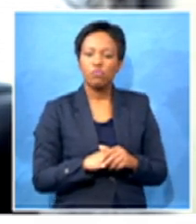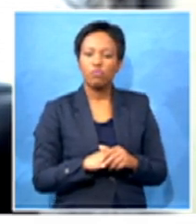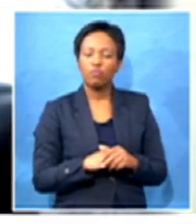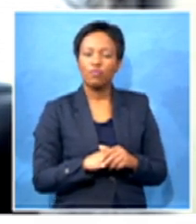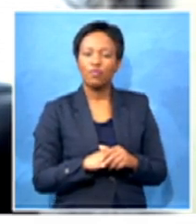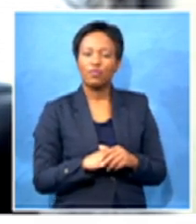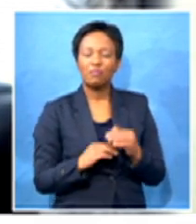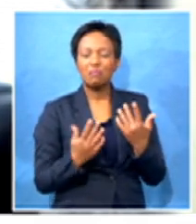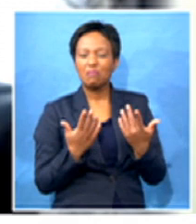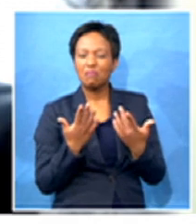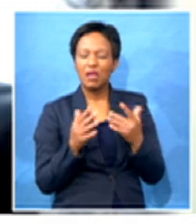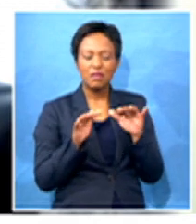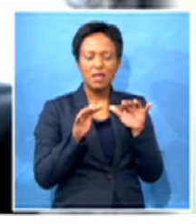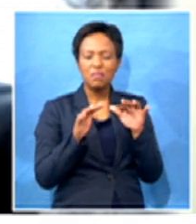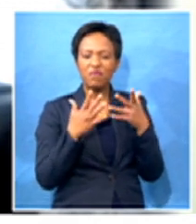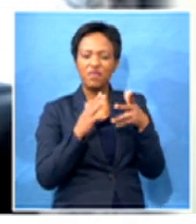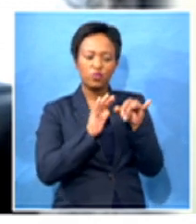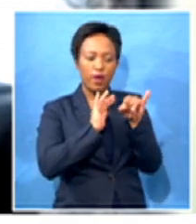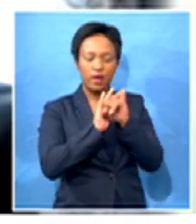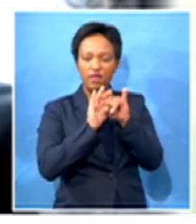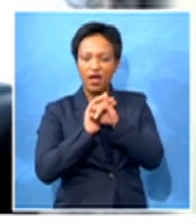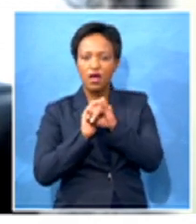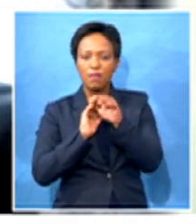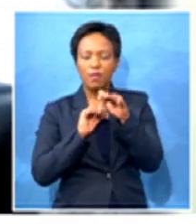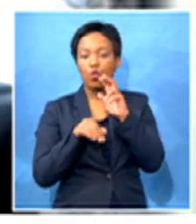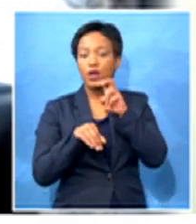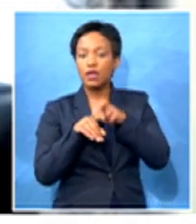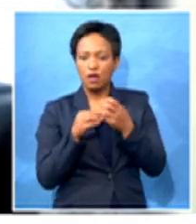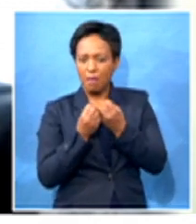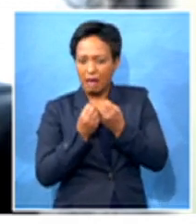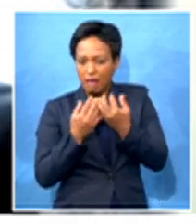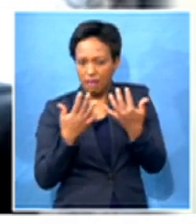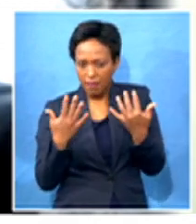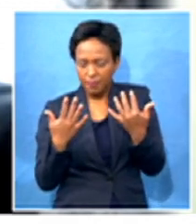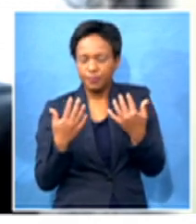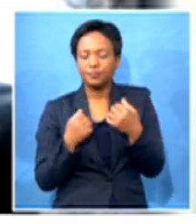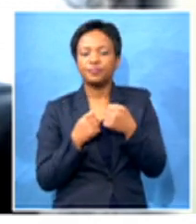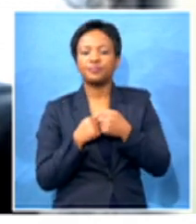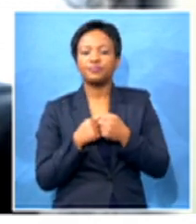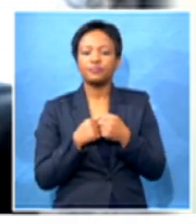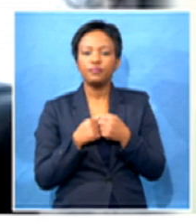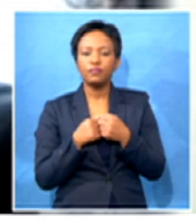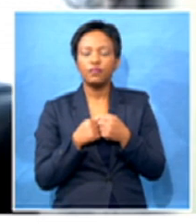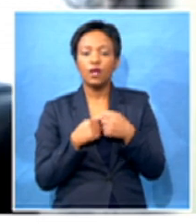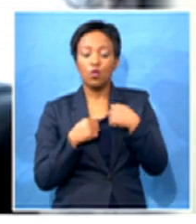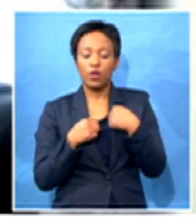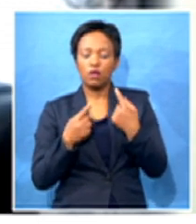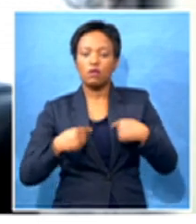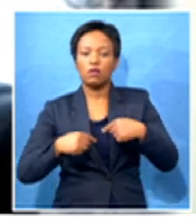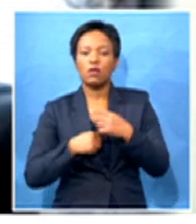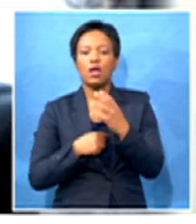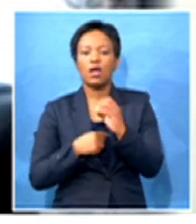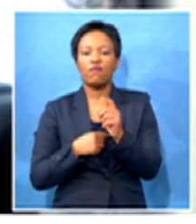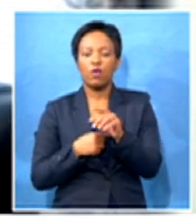With the people identified, needy people identified, we have our CNDCs, the